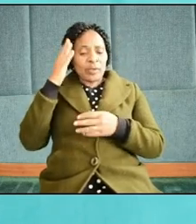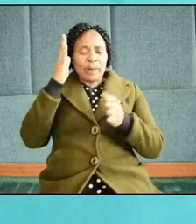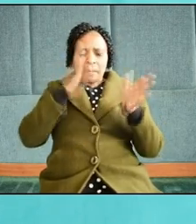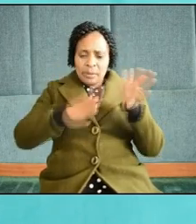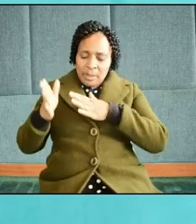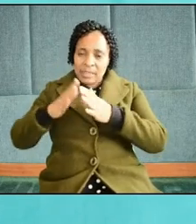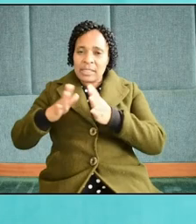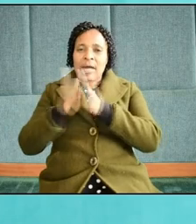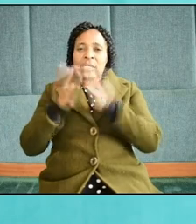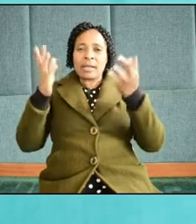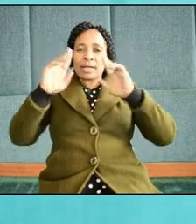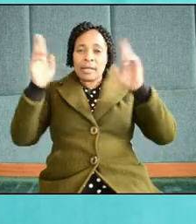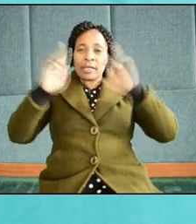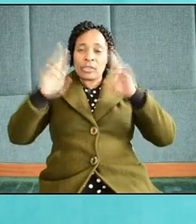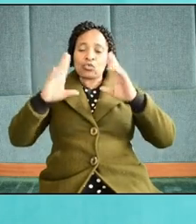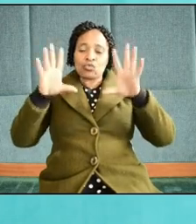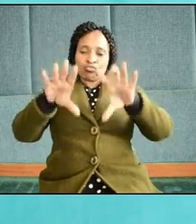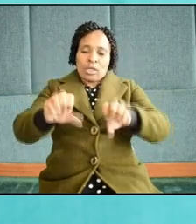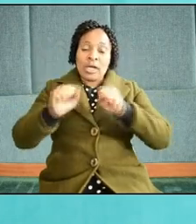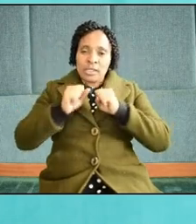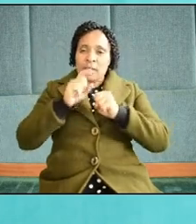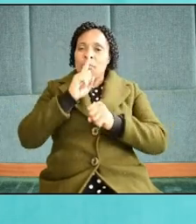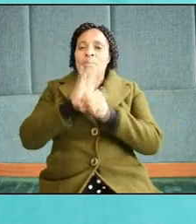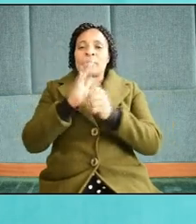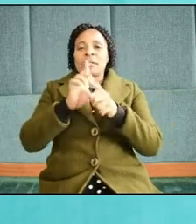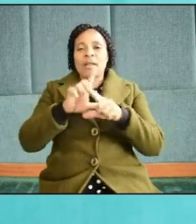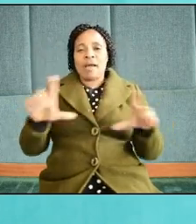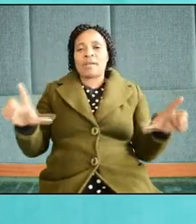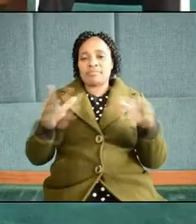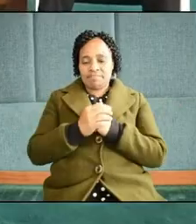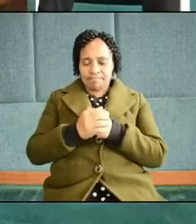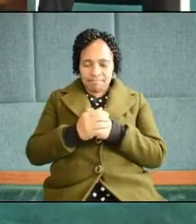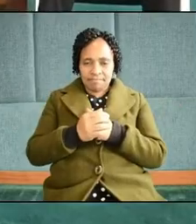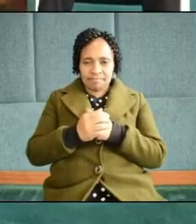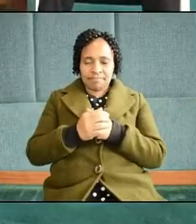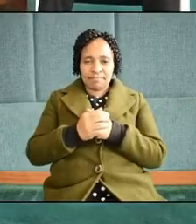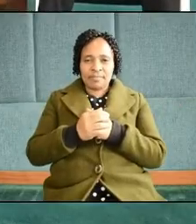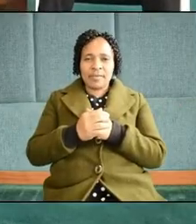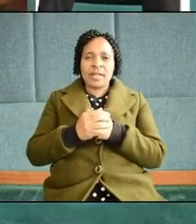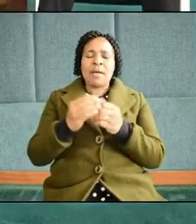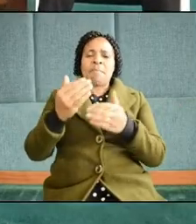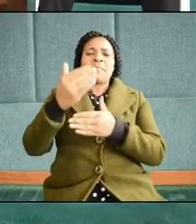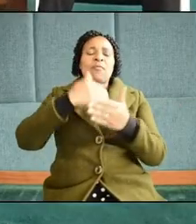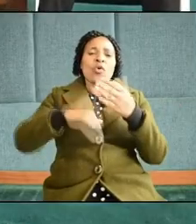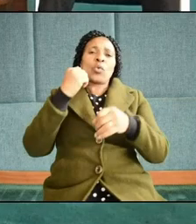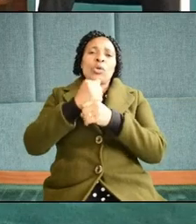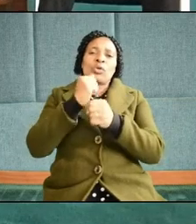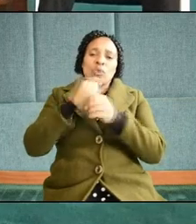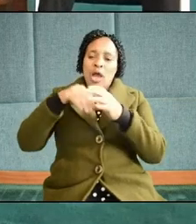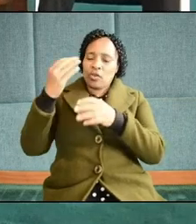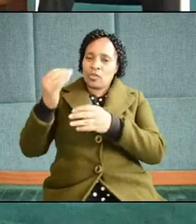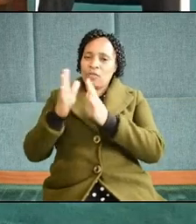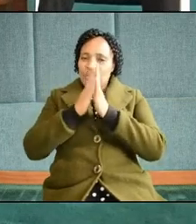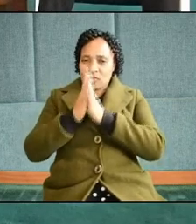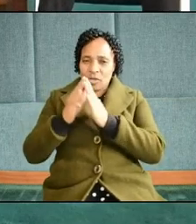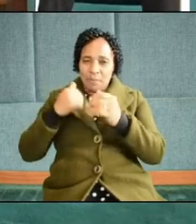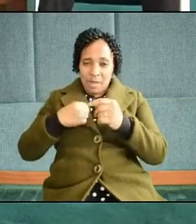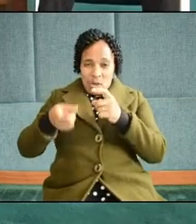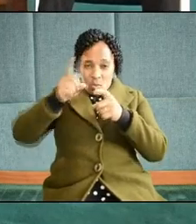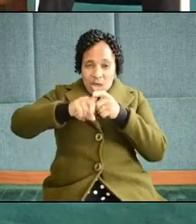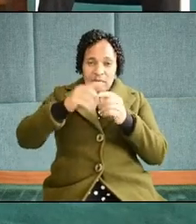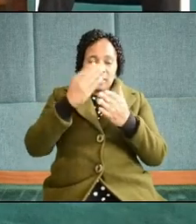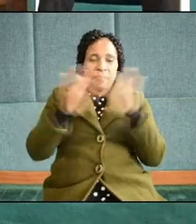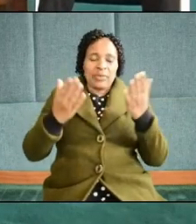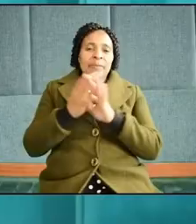to occupy this promised land? So we can do out of the story, Ashley. Just before we do out of the story, I'd like to add on to what